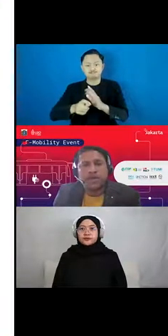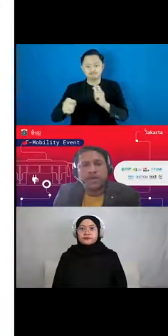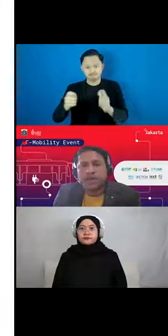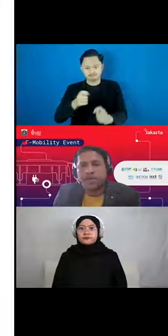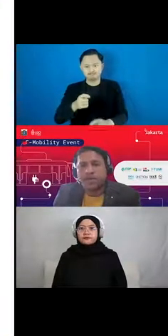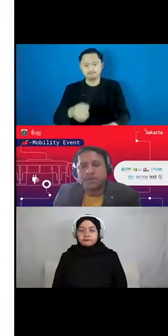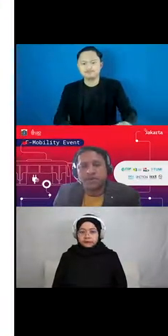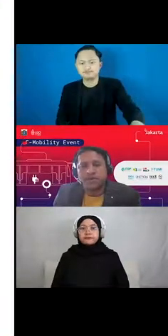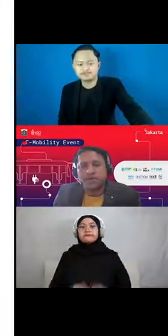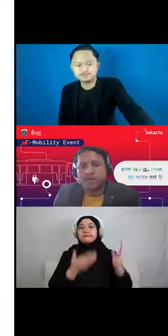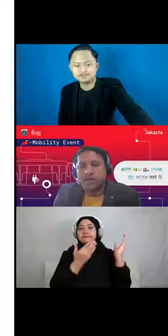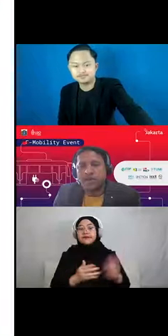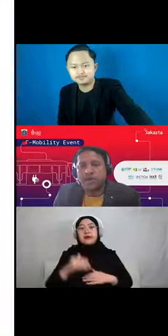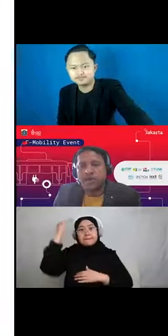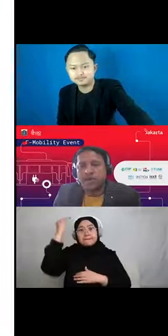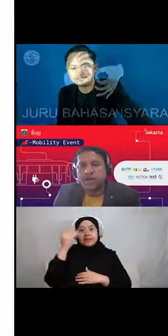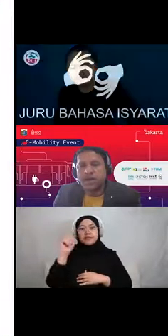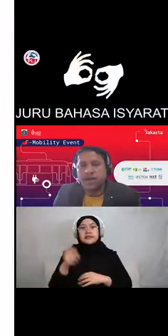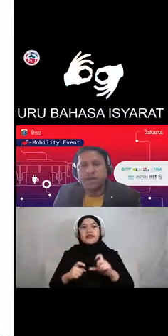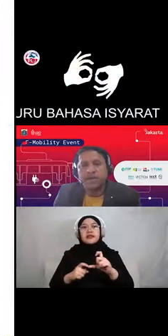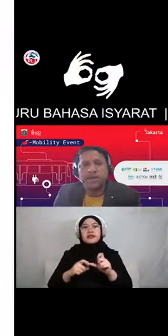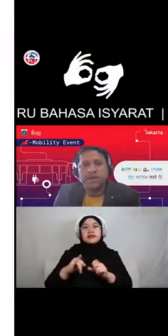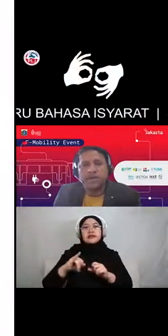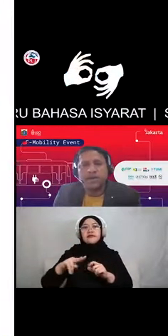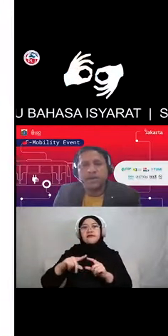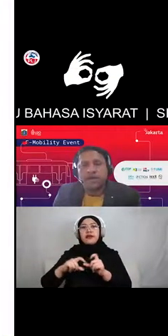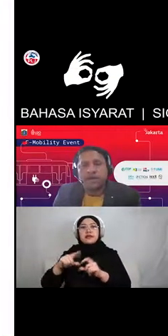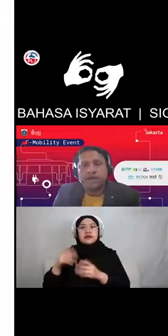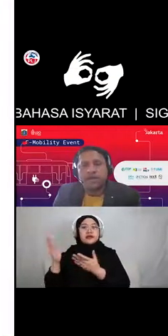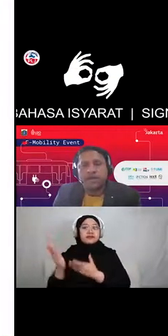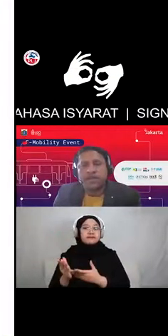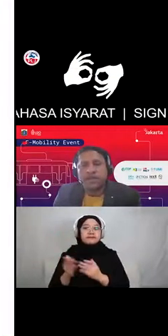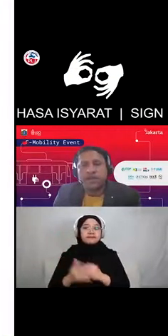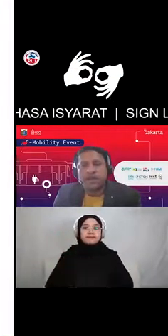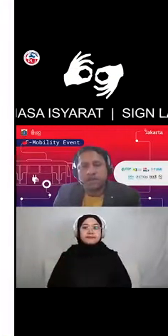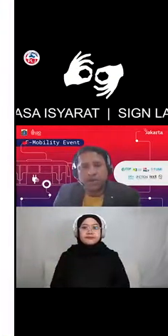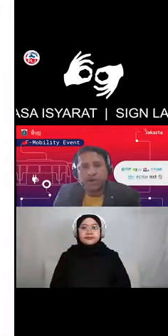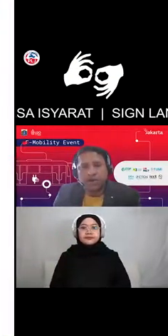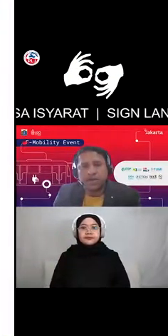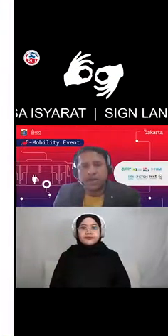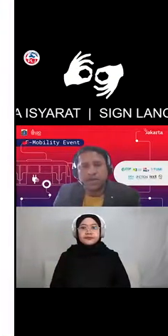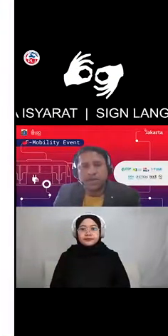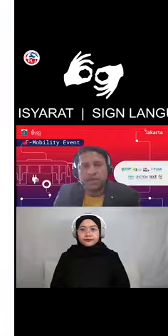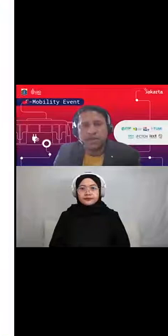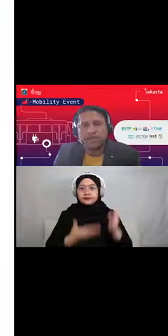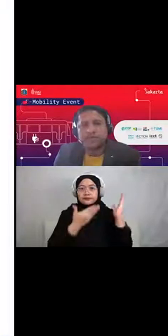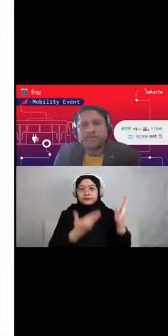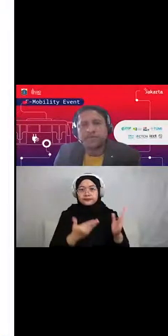Silvasa, Nagpur, Surat, Goa, and Dehradun. These are the standard features what we provide in our